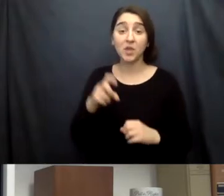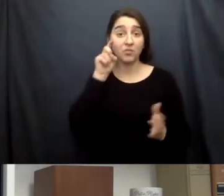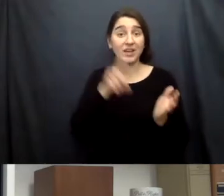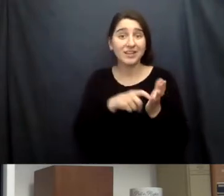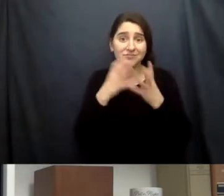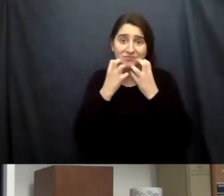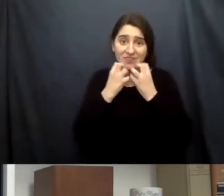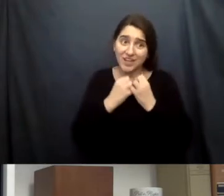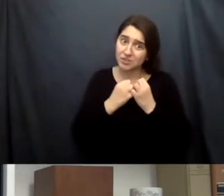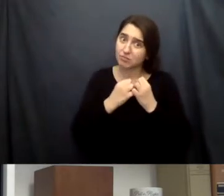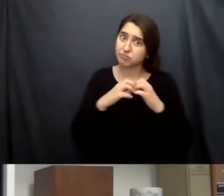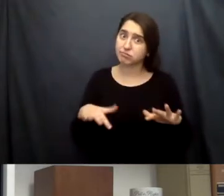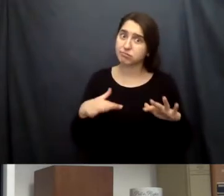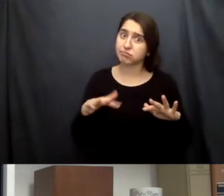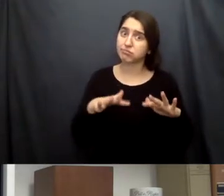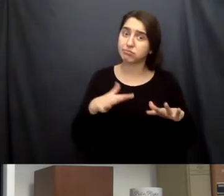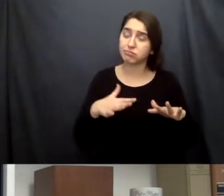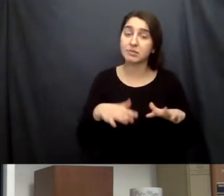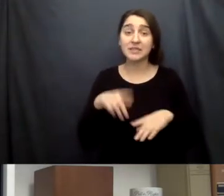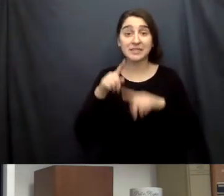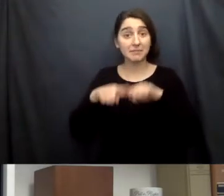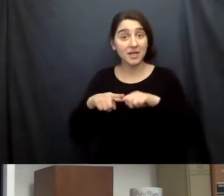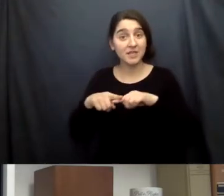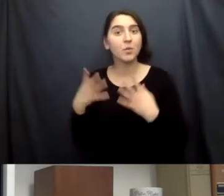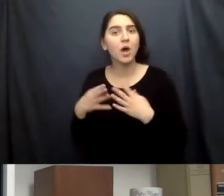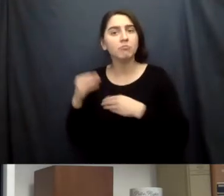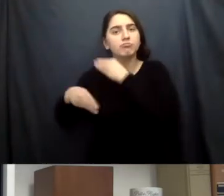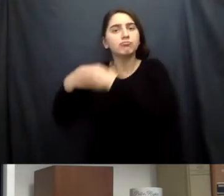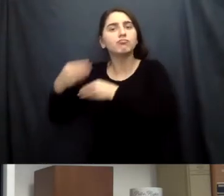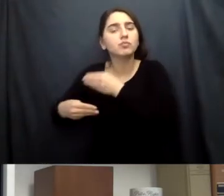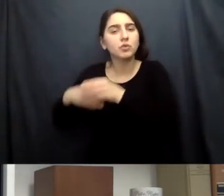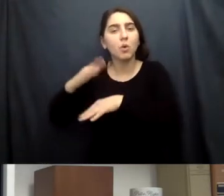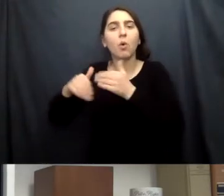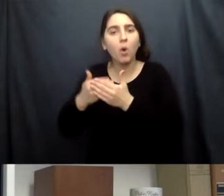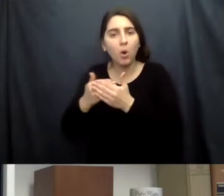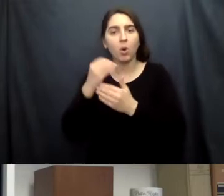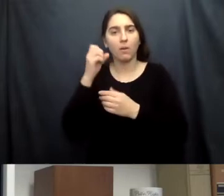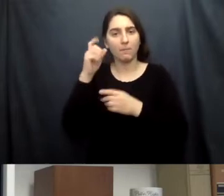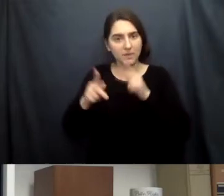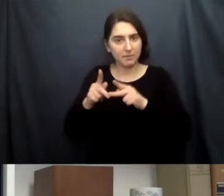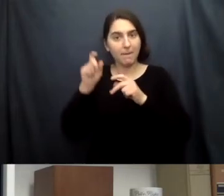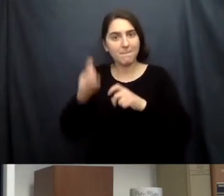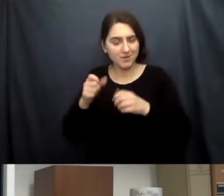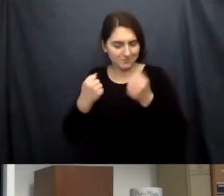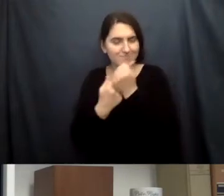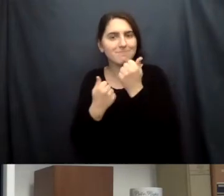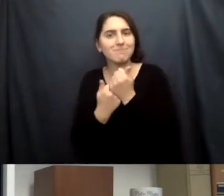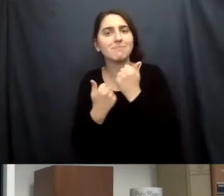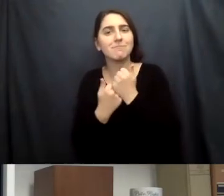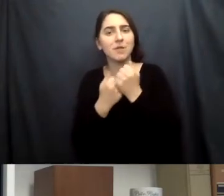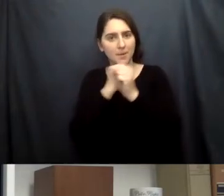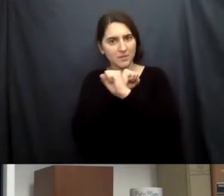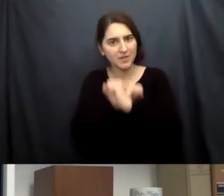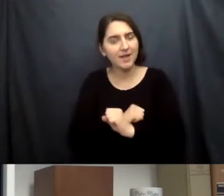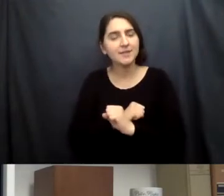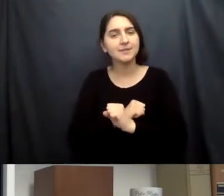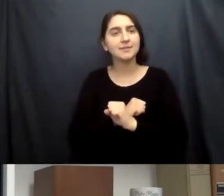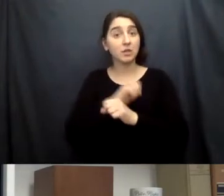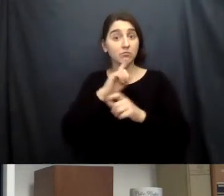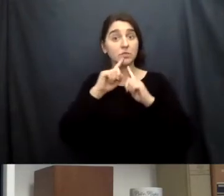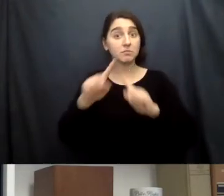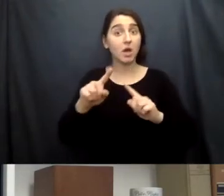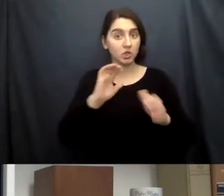everyone's faith freedom. We recognize that this value is fragile, that it depends on each generation